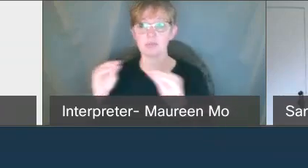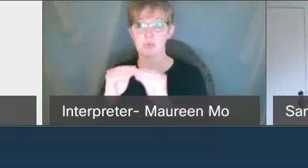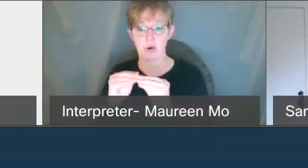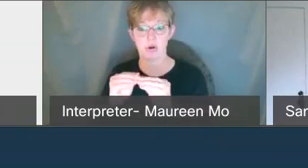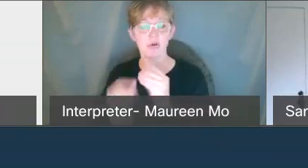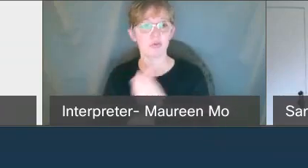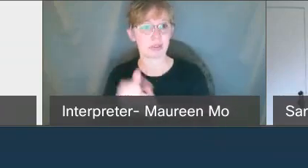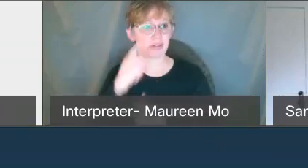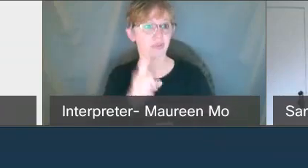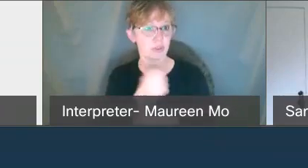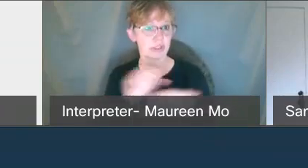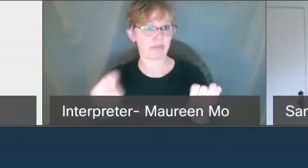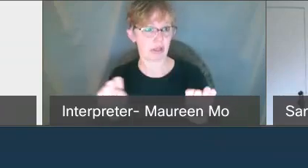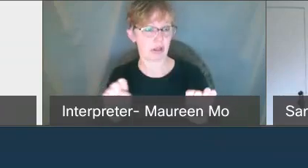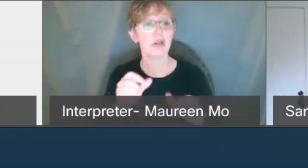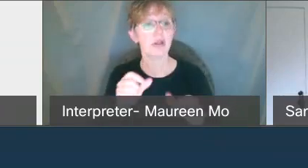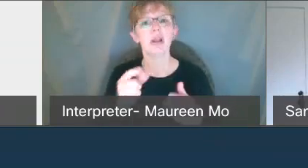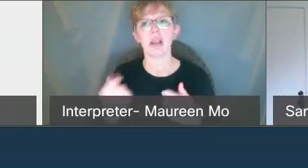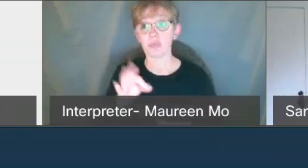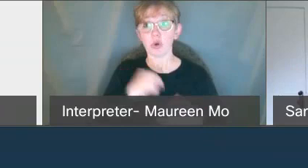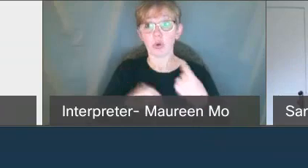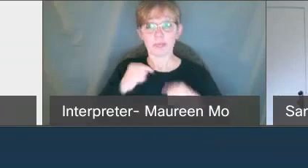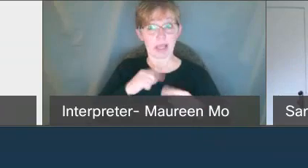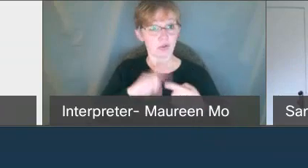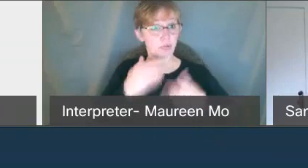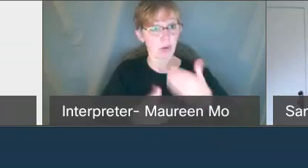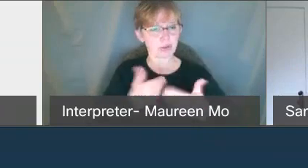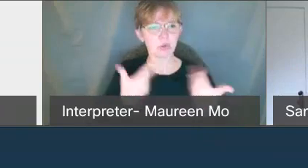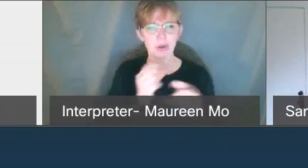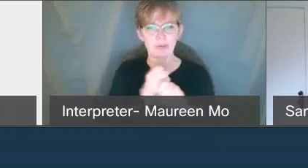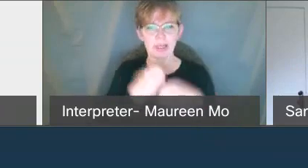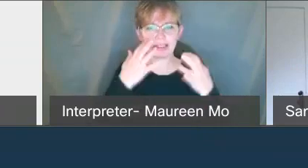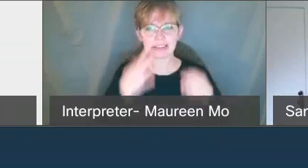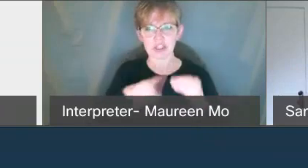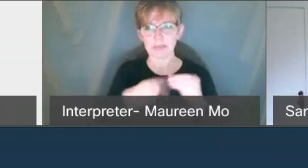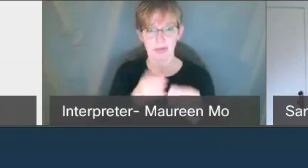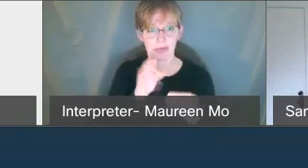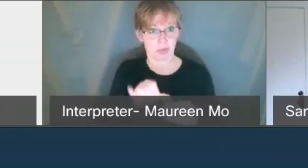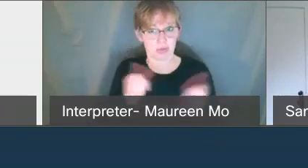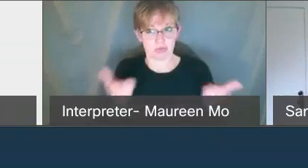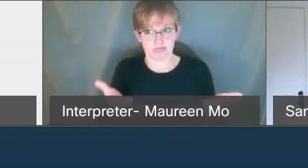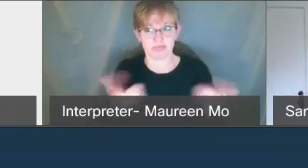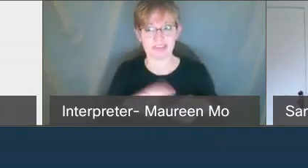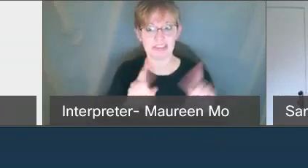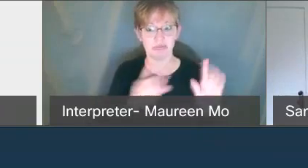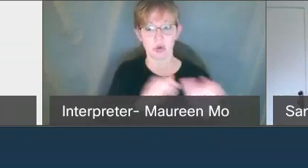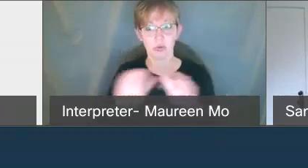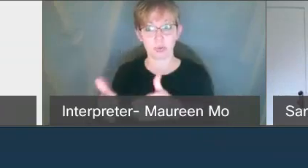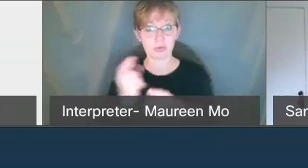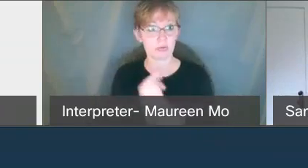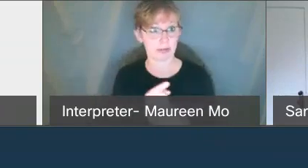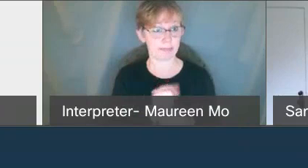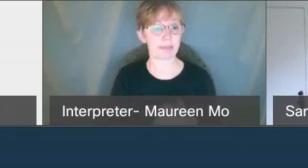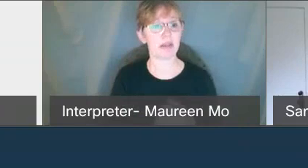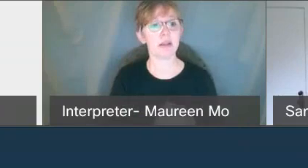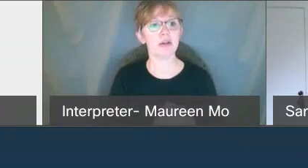process, what we're trying to do with risk assessment is really make those distinctions, right? So here, the performance metric that we look